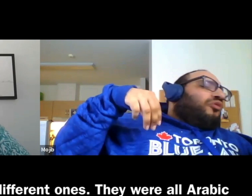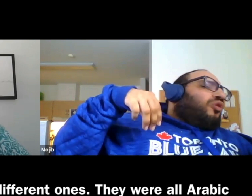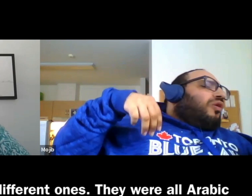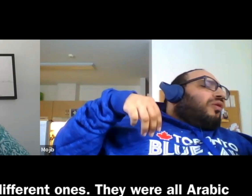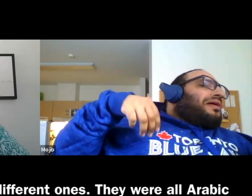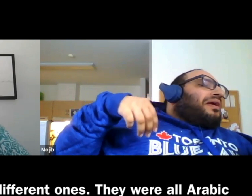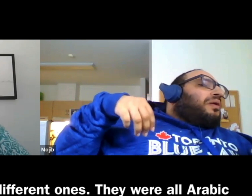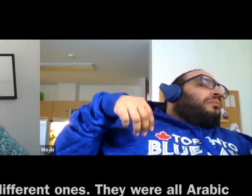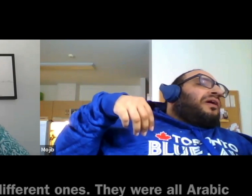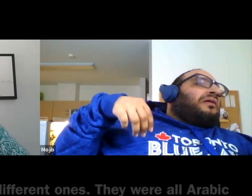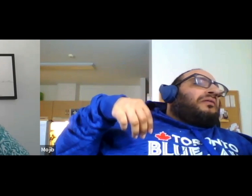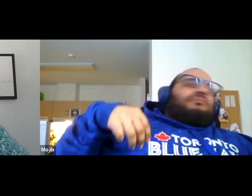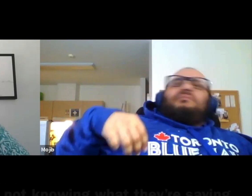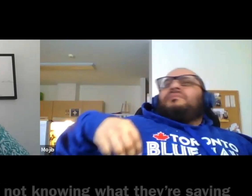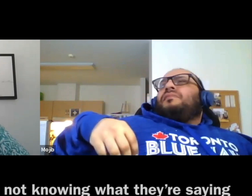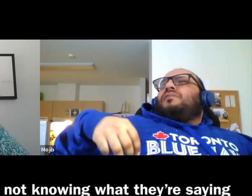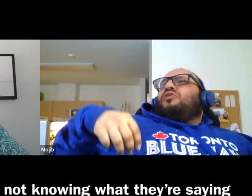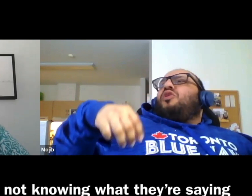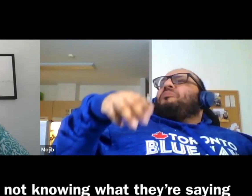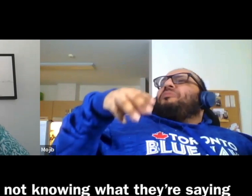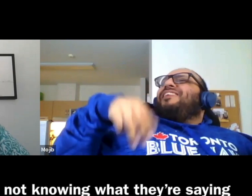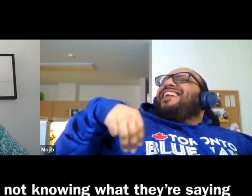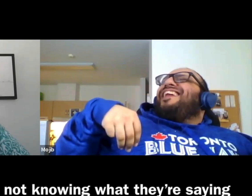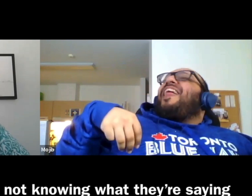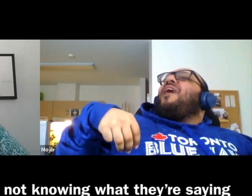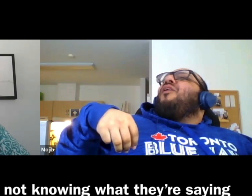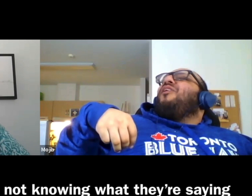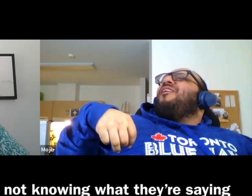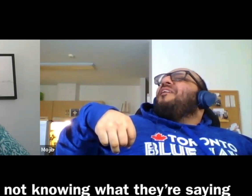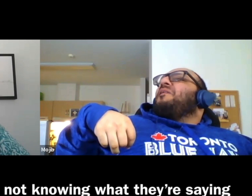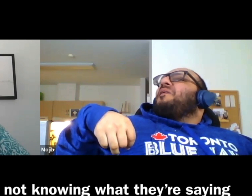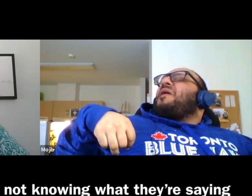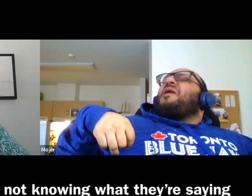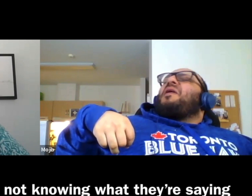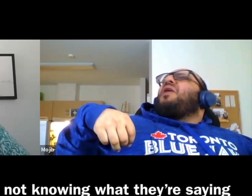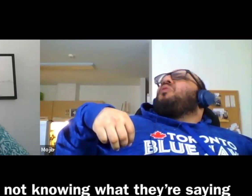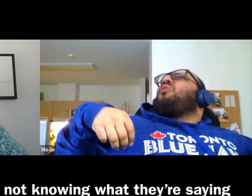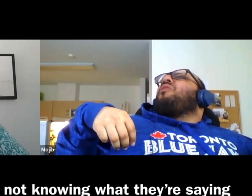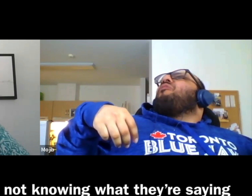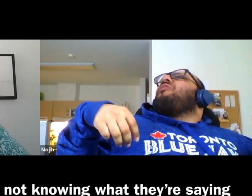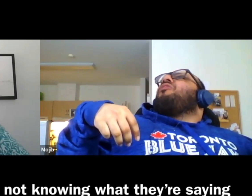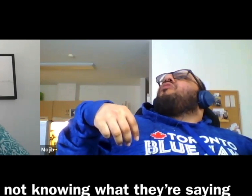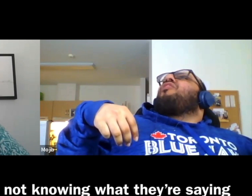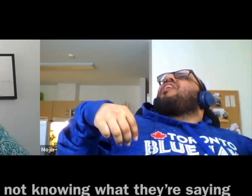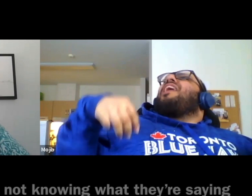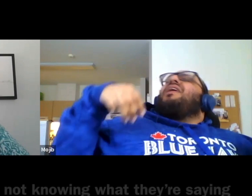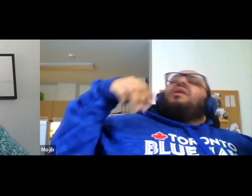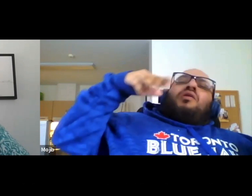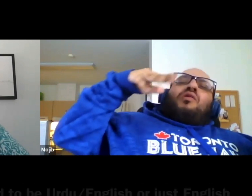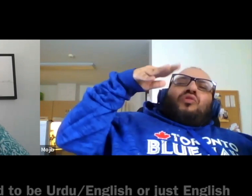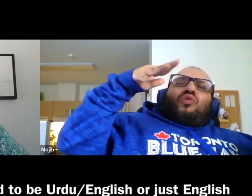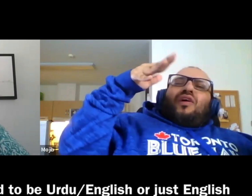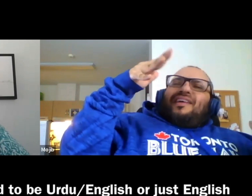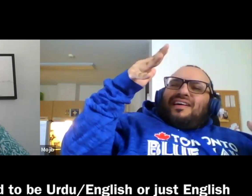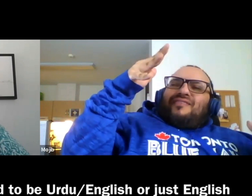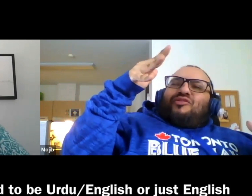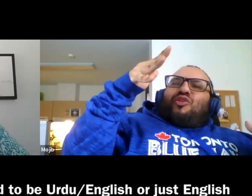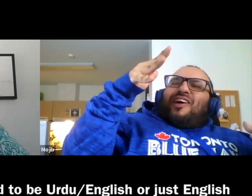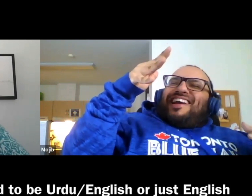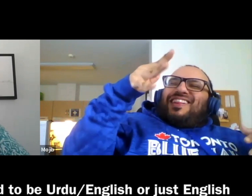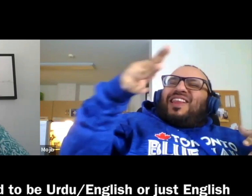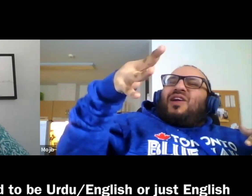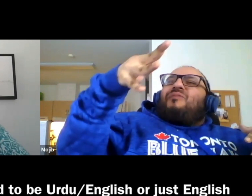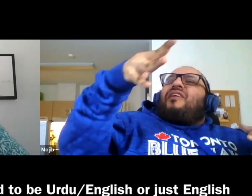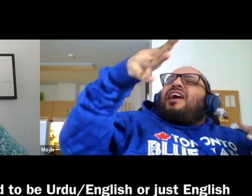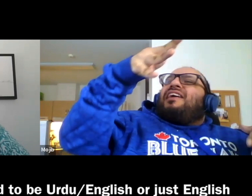They were all Arabic. So I'm sitting there not knowing what they're saying. So